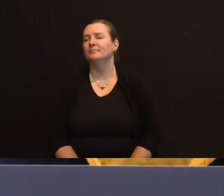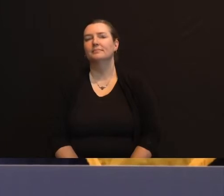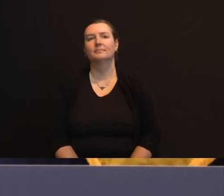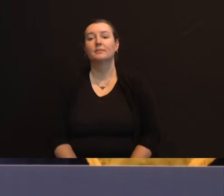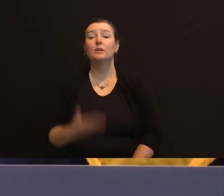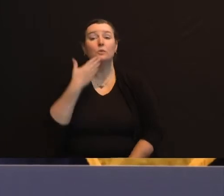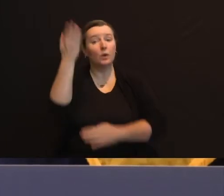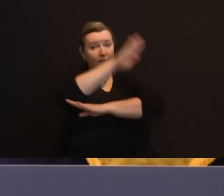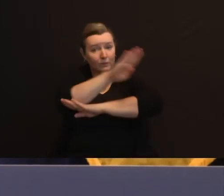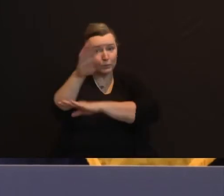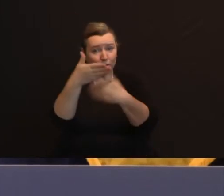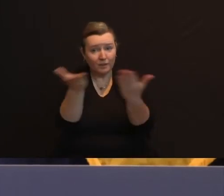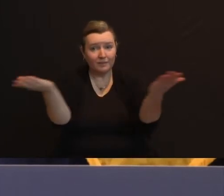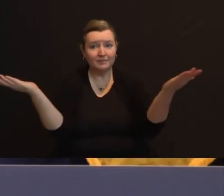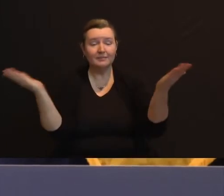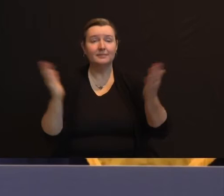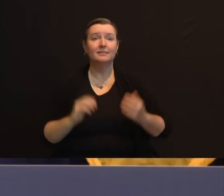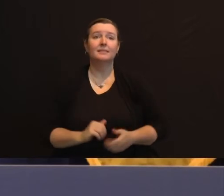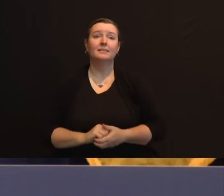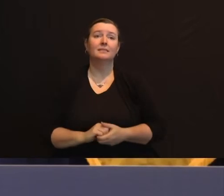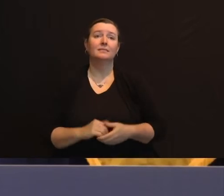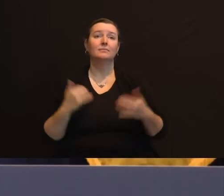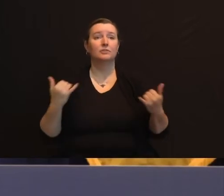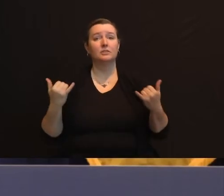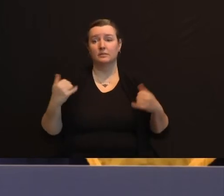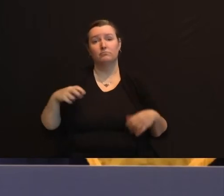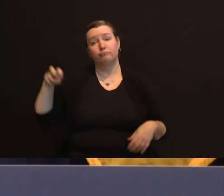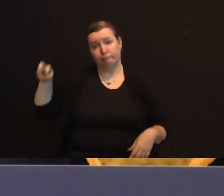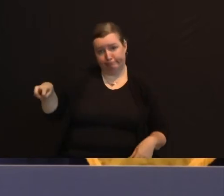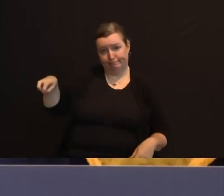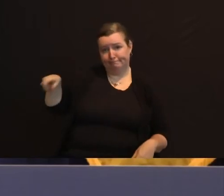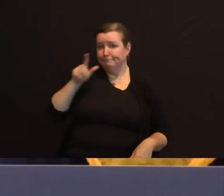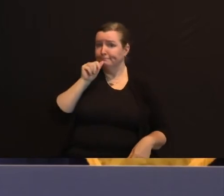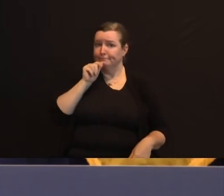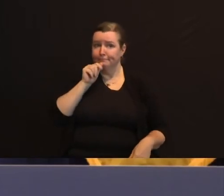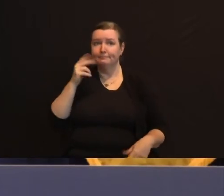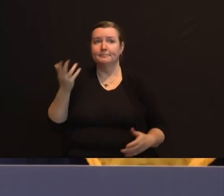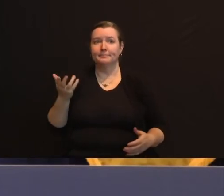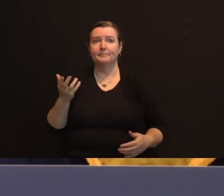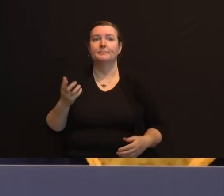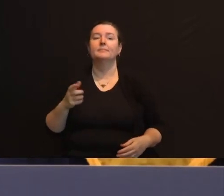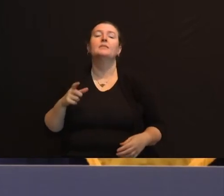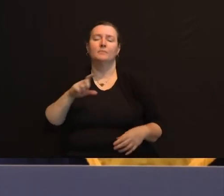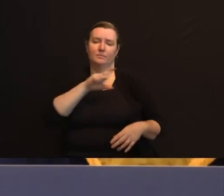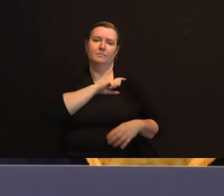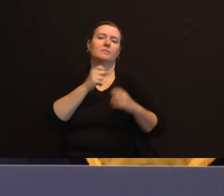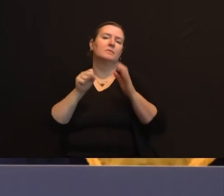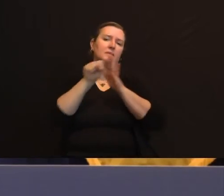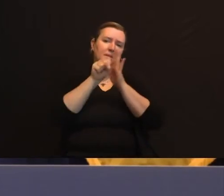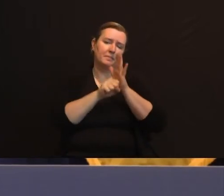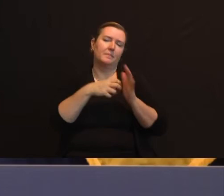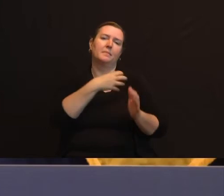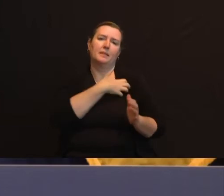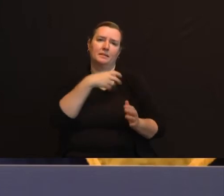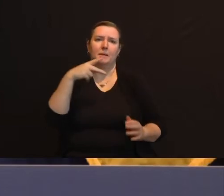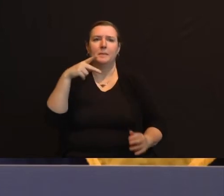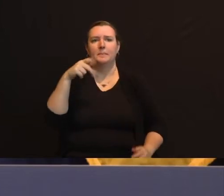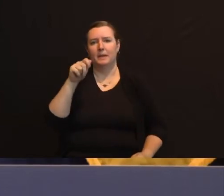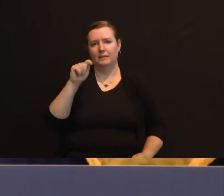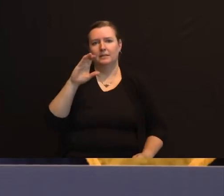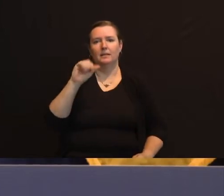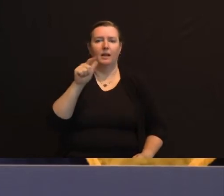Good afternoon. I am joined by the guy to my left who needs no introduction, the Superintendent of the State Police, Colonel Pat Callahan. Another